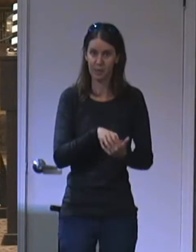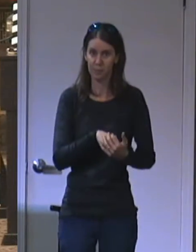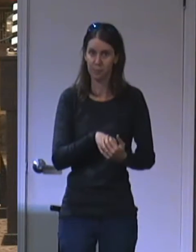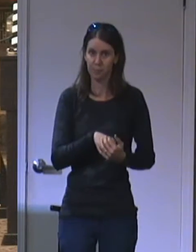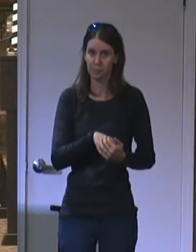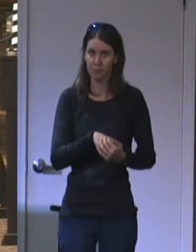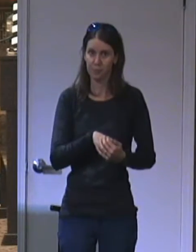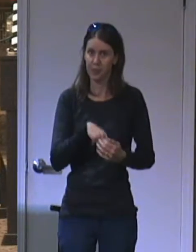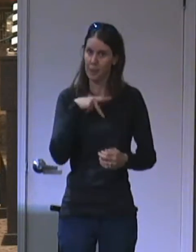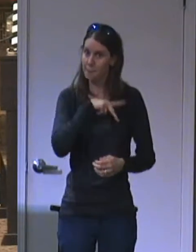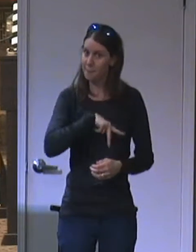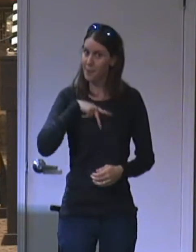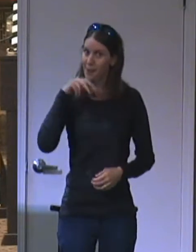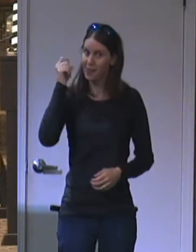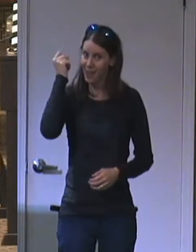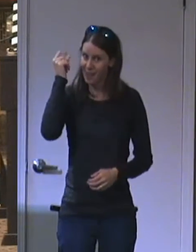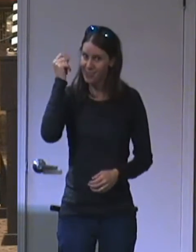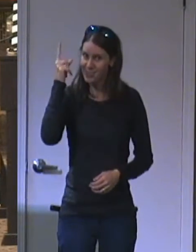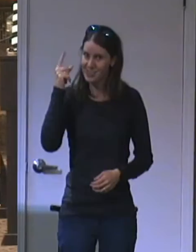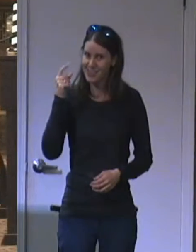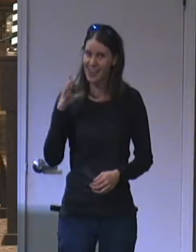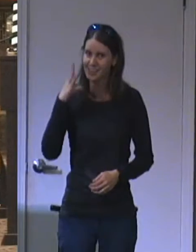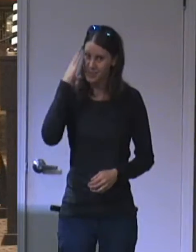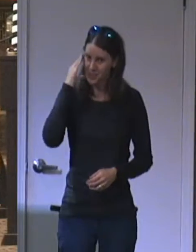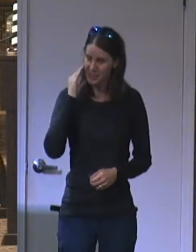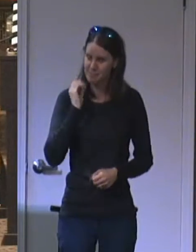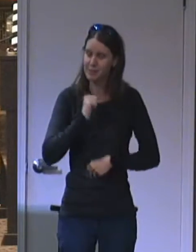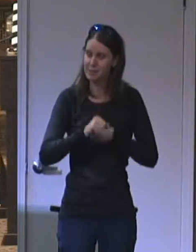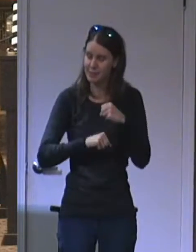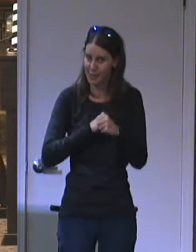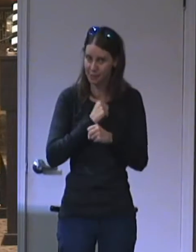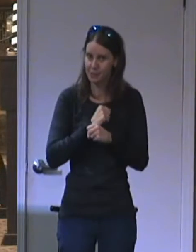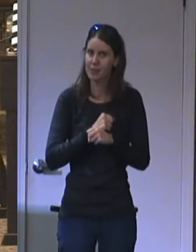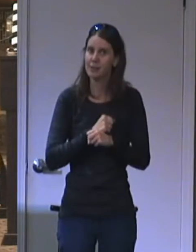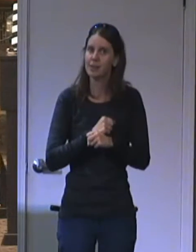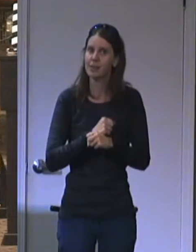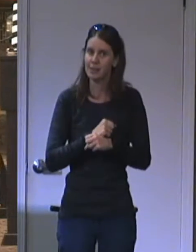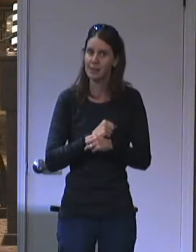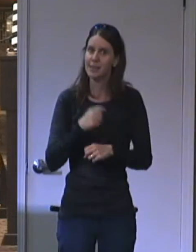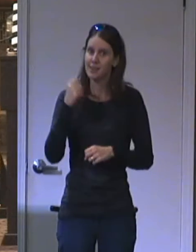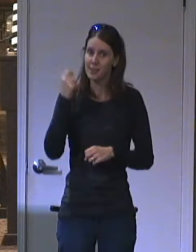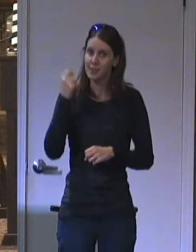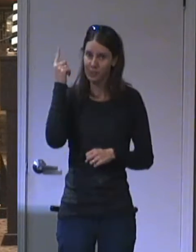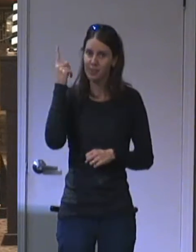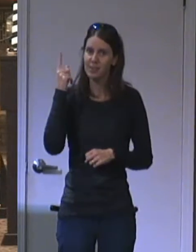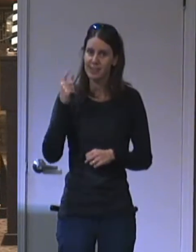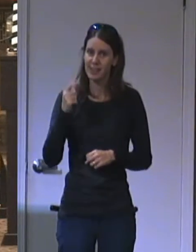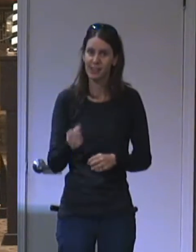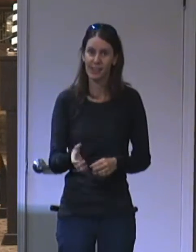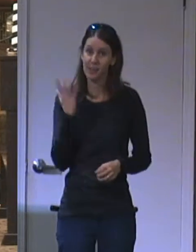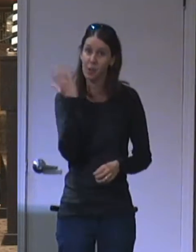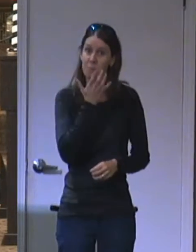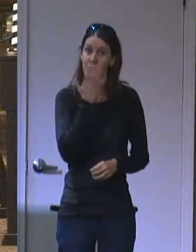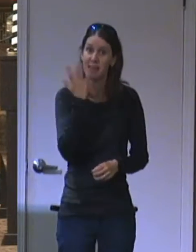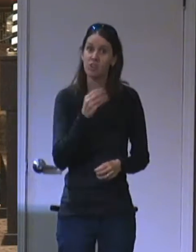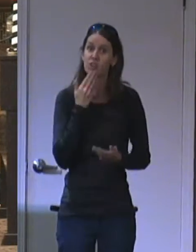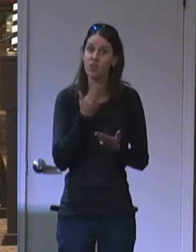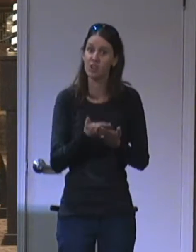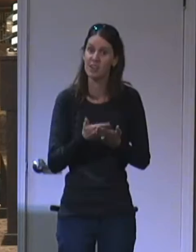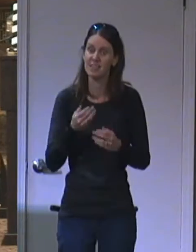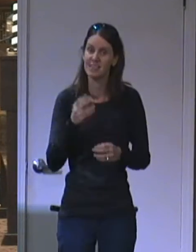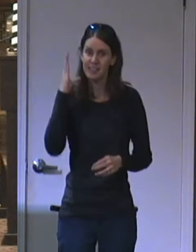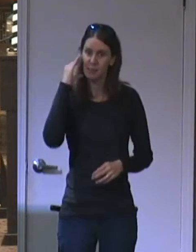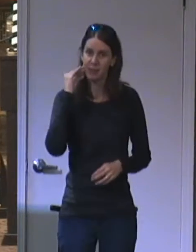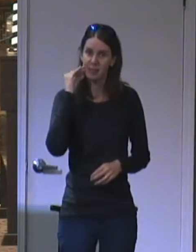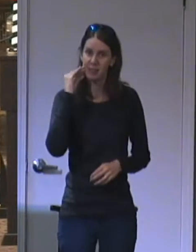And here's a man that understands what hard times are, and he understands what the great times are, and he comes